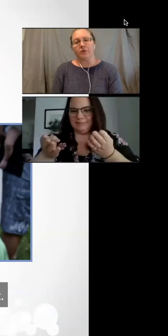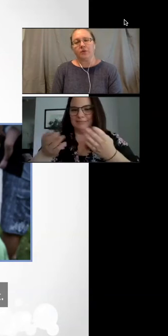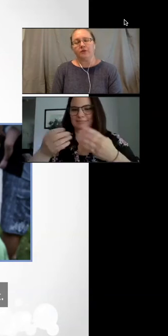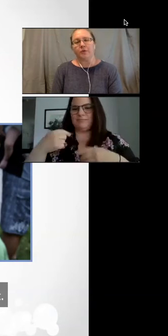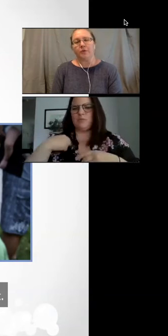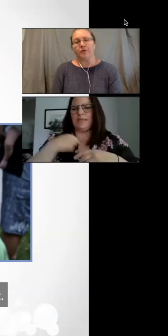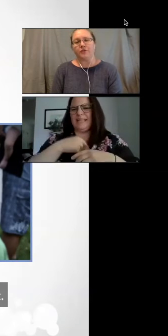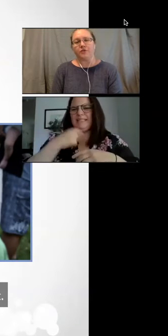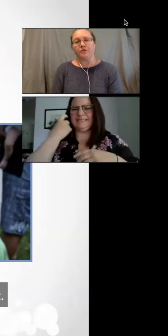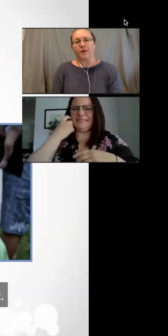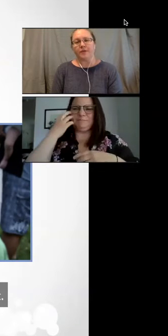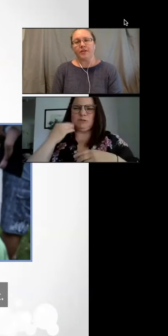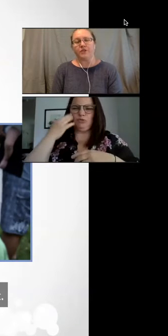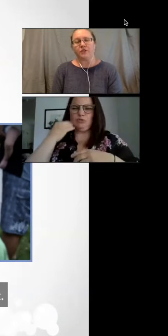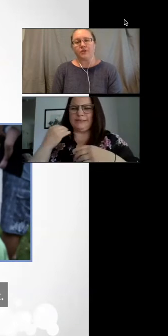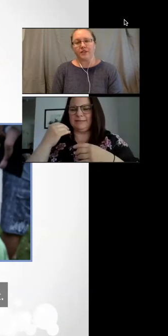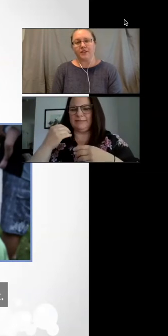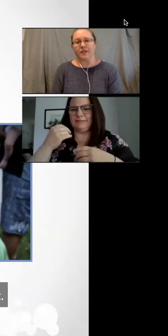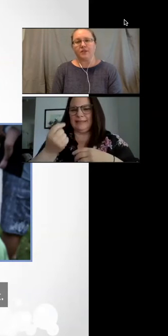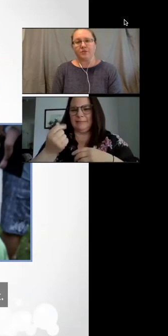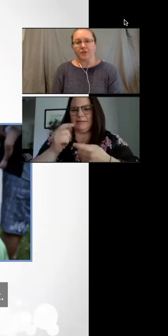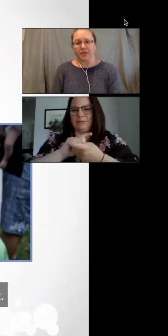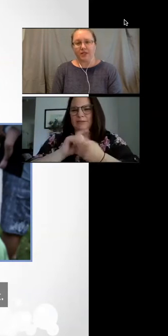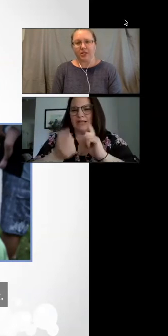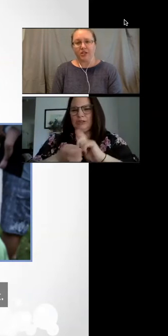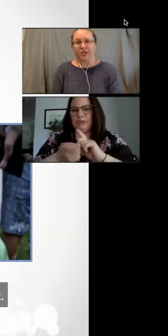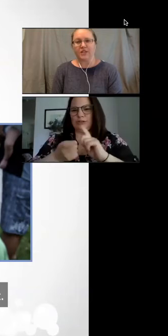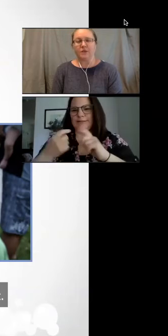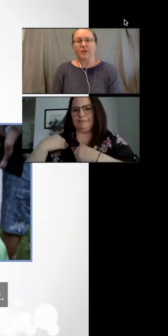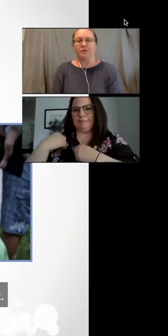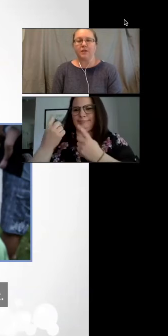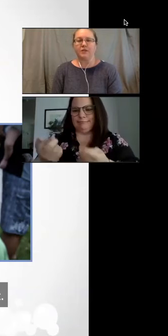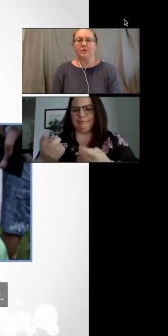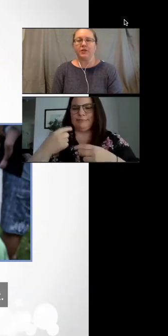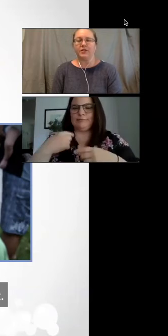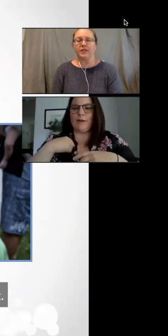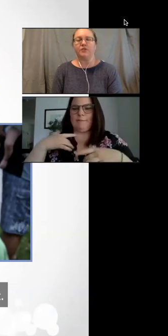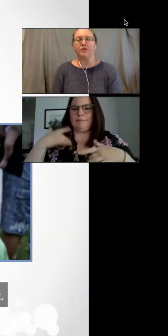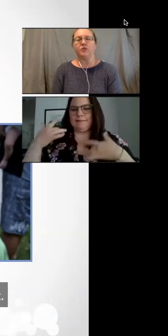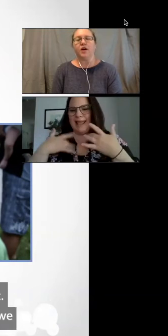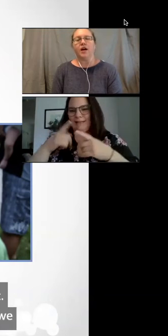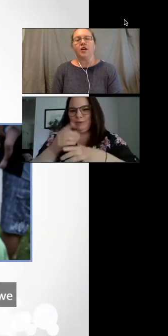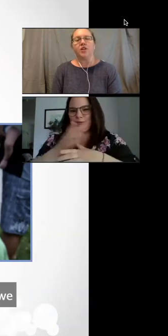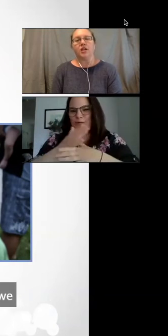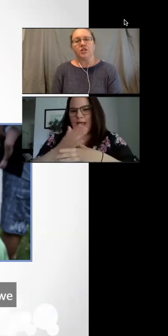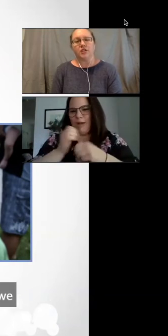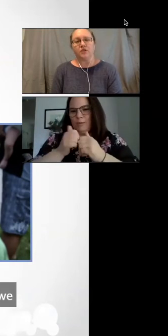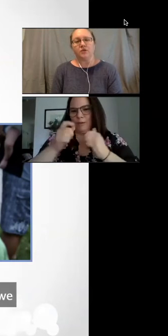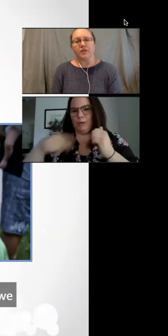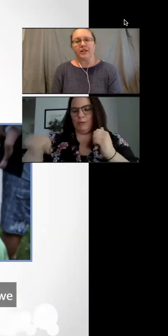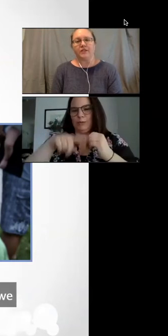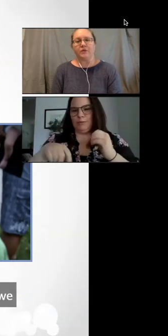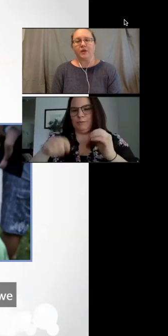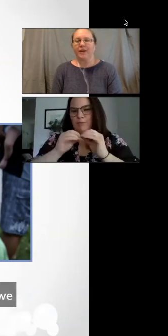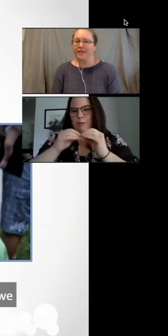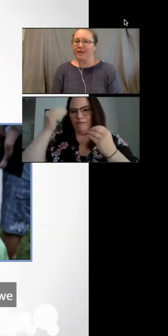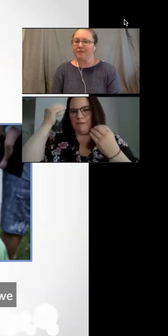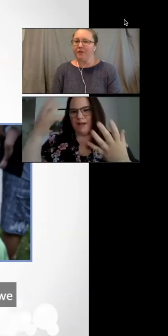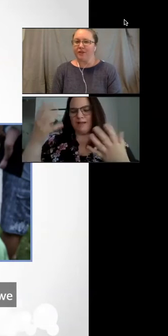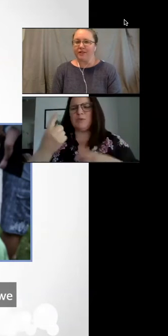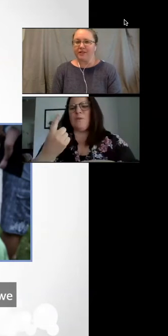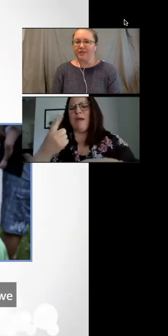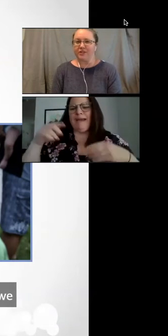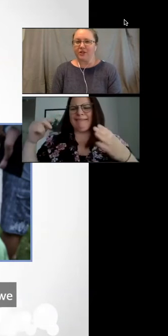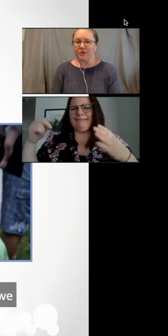Today, I work for Provincial Family Services under PDHHS. We have been experiencing a few changes over the last little while that I'm